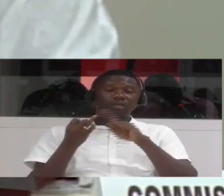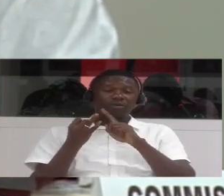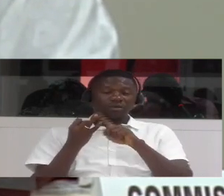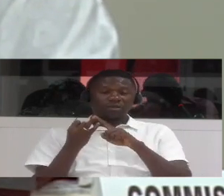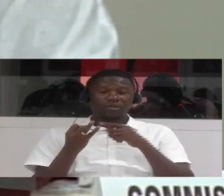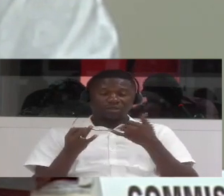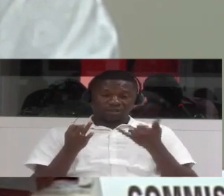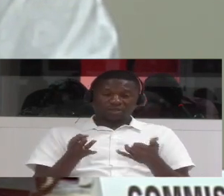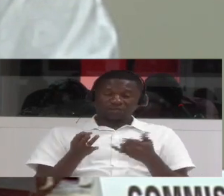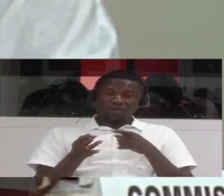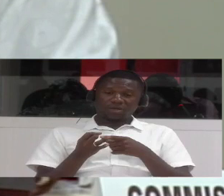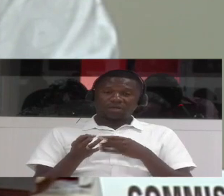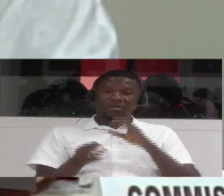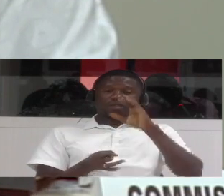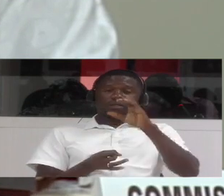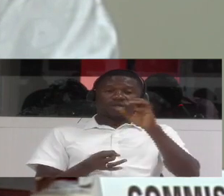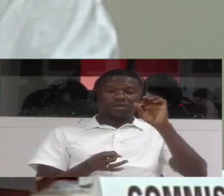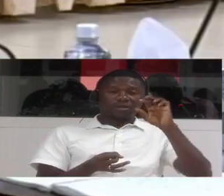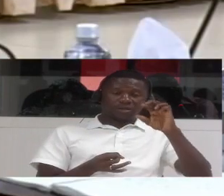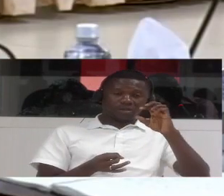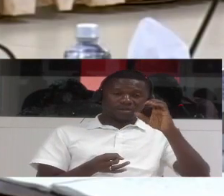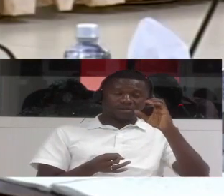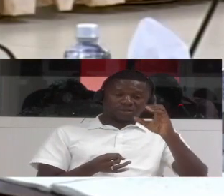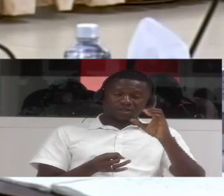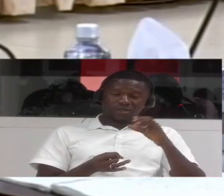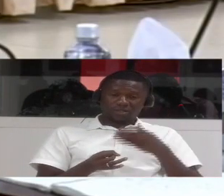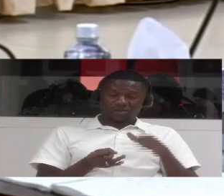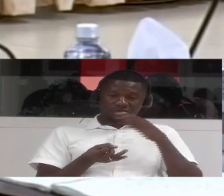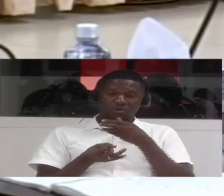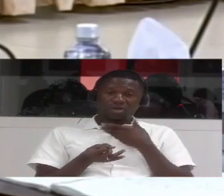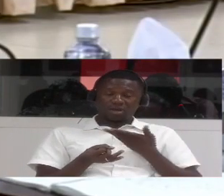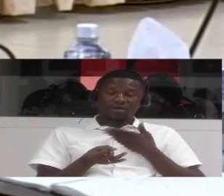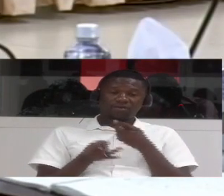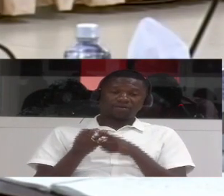now that the CRC is on,